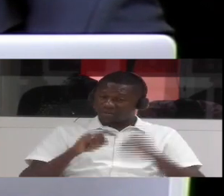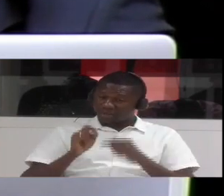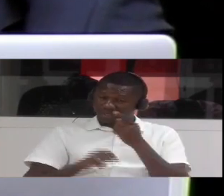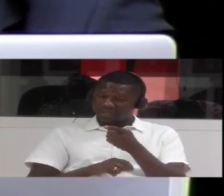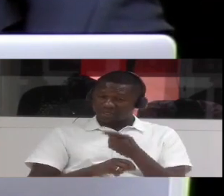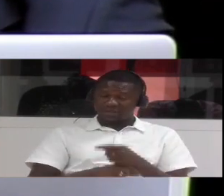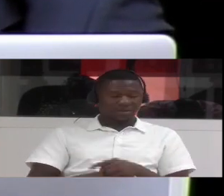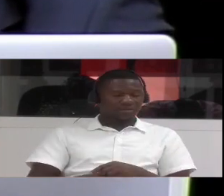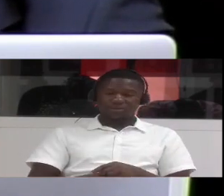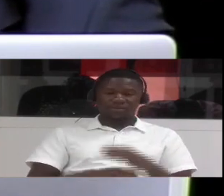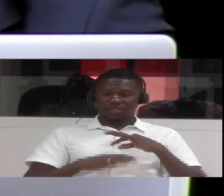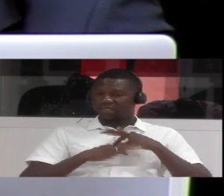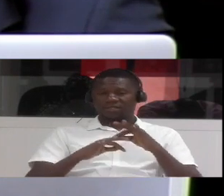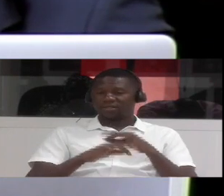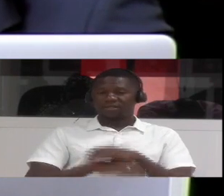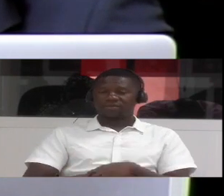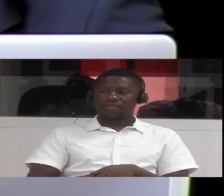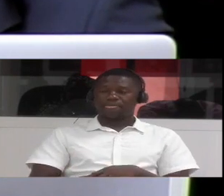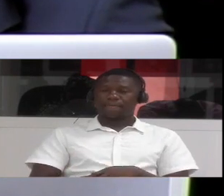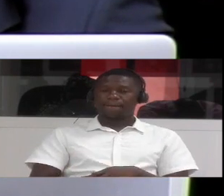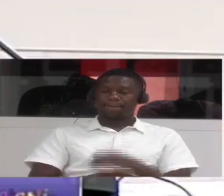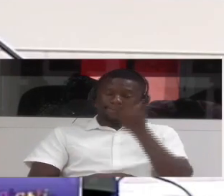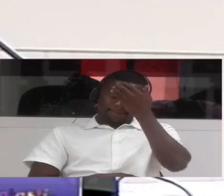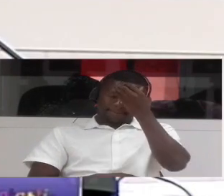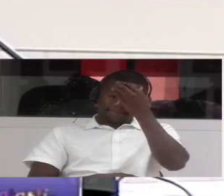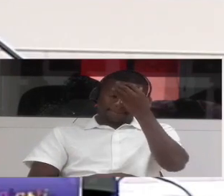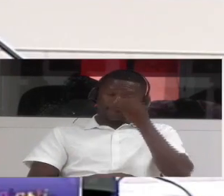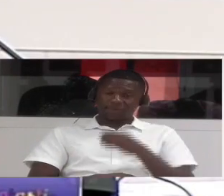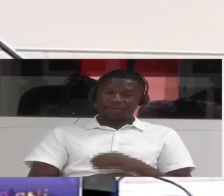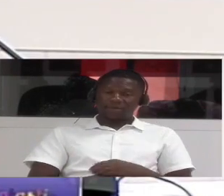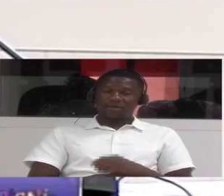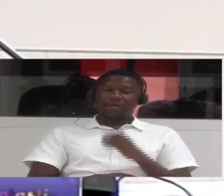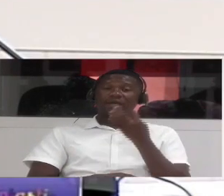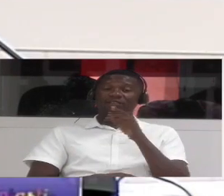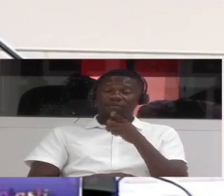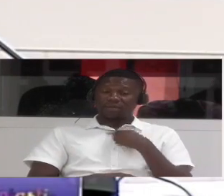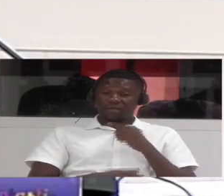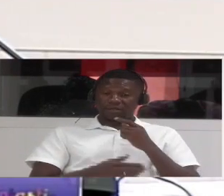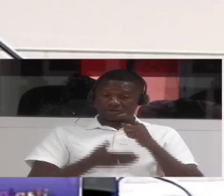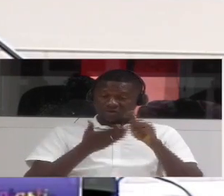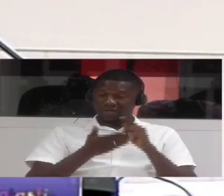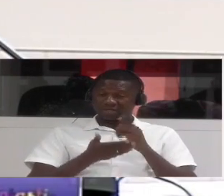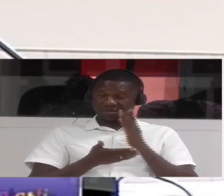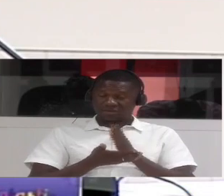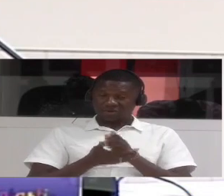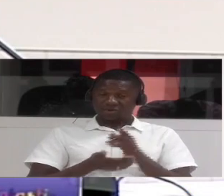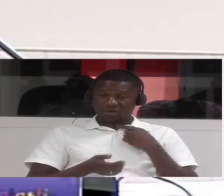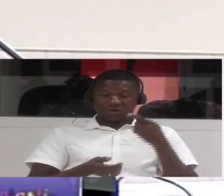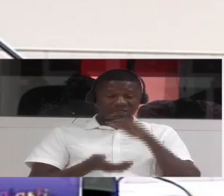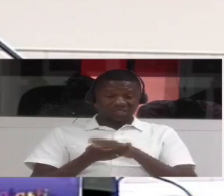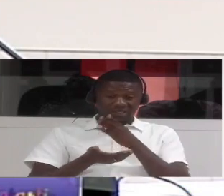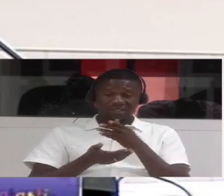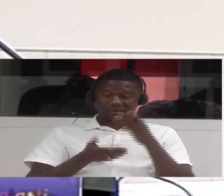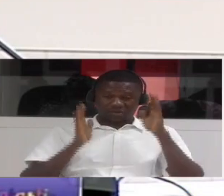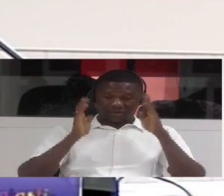Interesting. Let's move on to... So, if I may correct, actually, on this instance, I think the